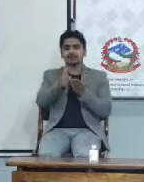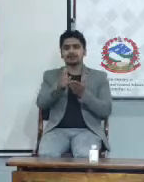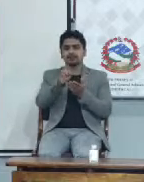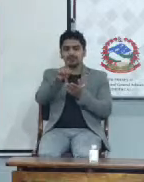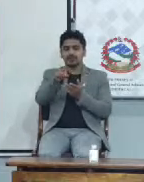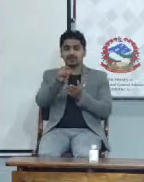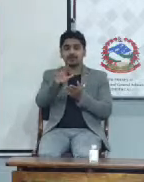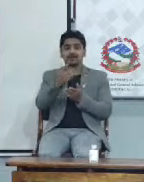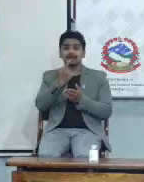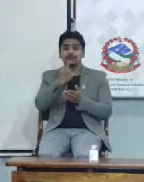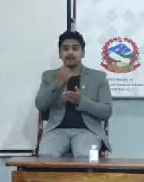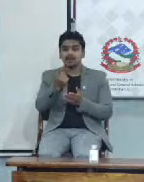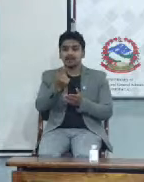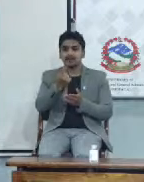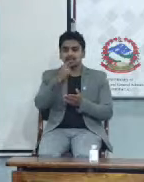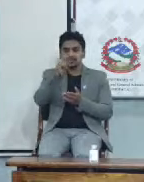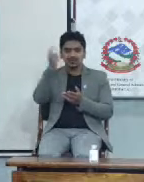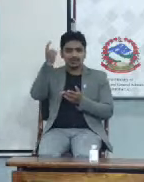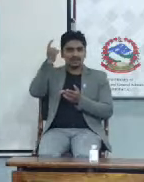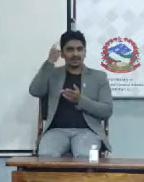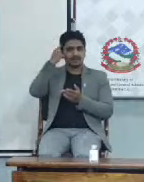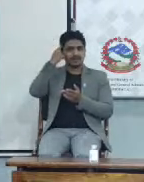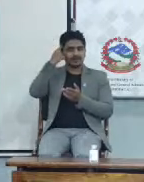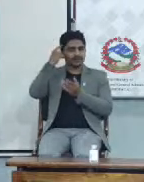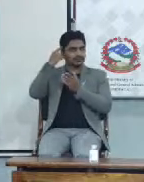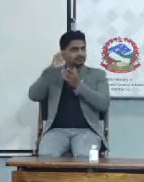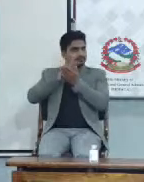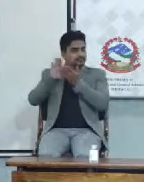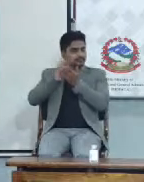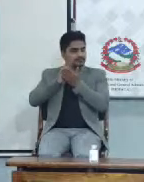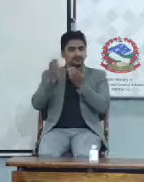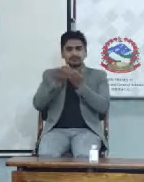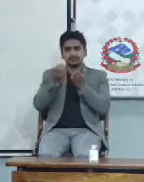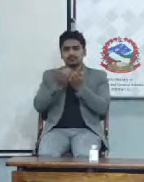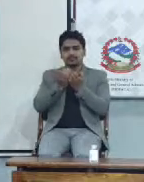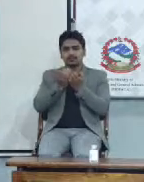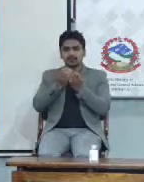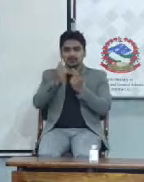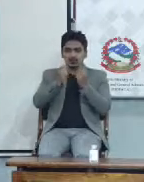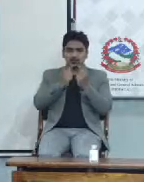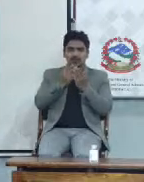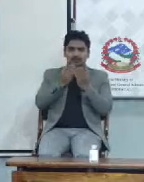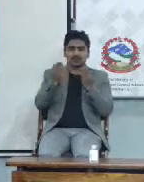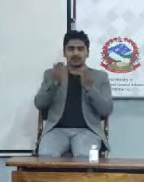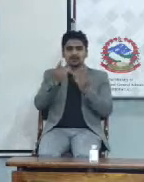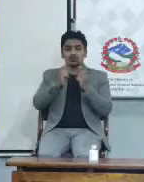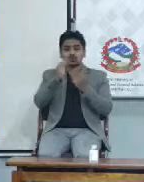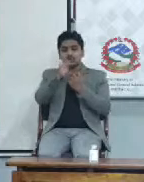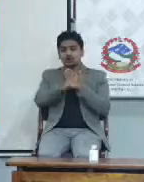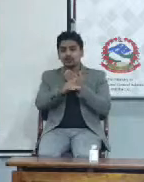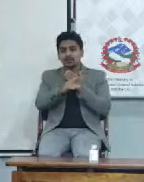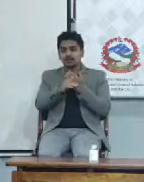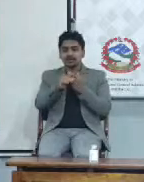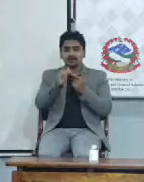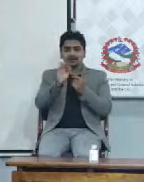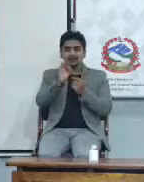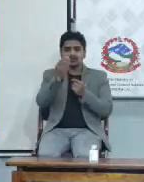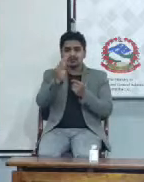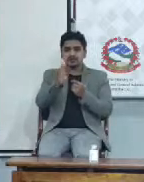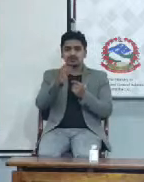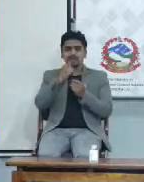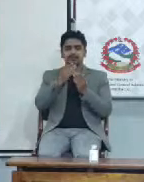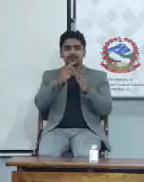and then I select the media and I send the message. Sometimes we feel that, like if you are